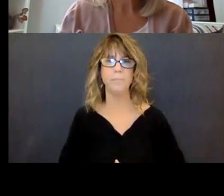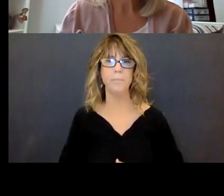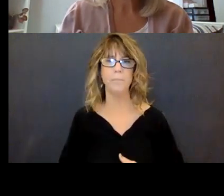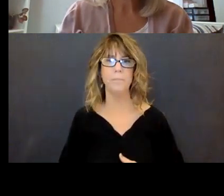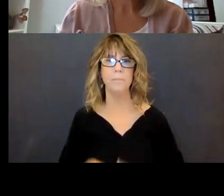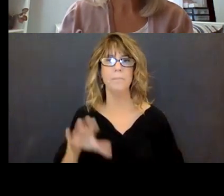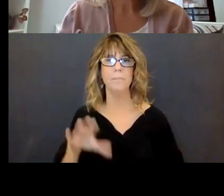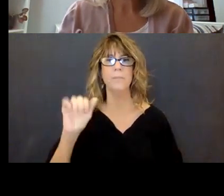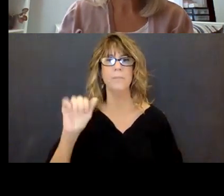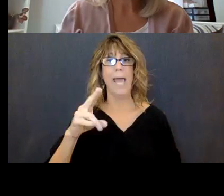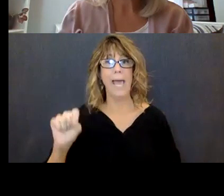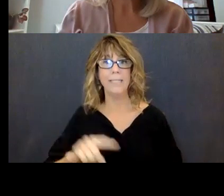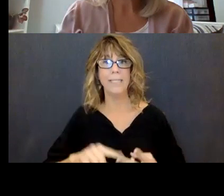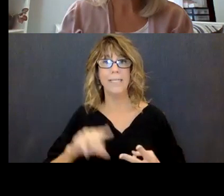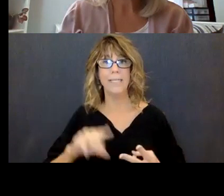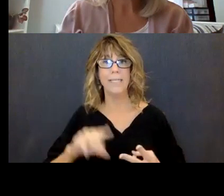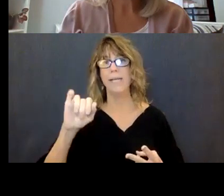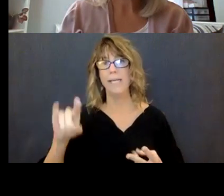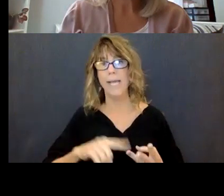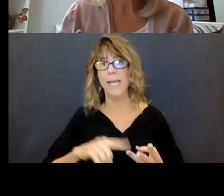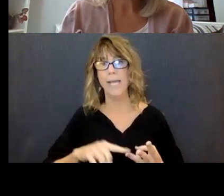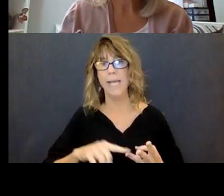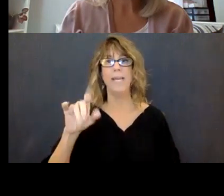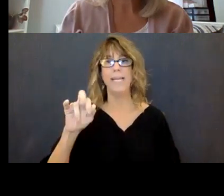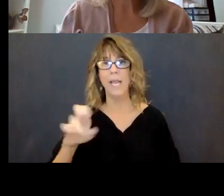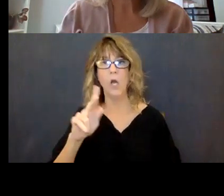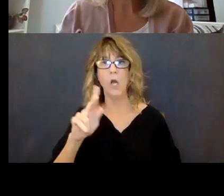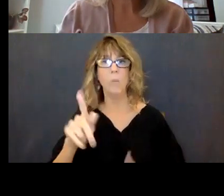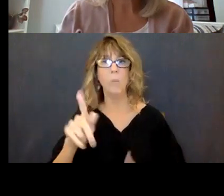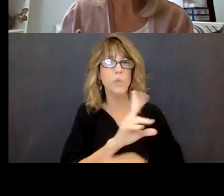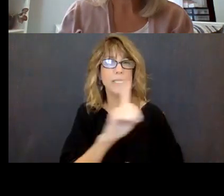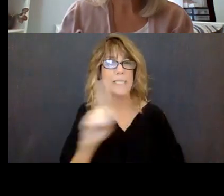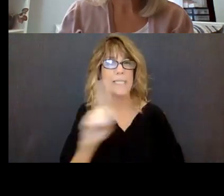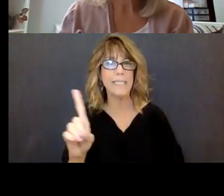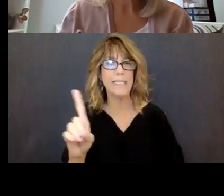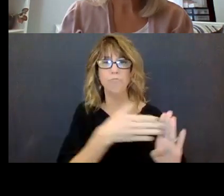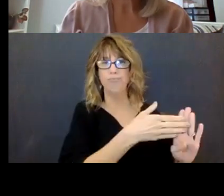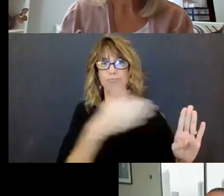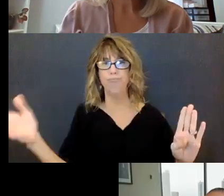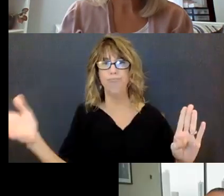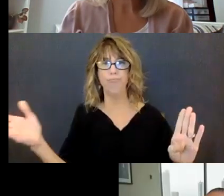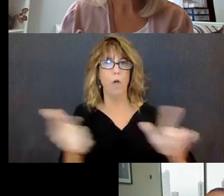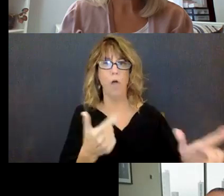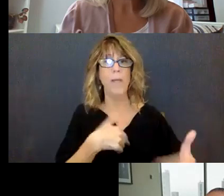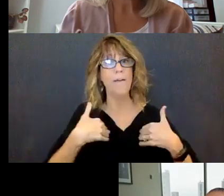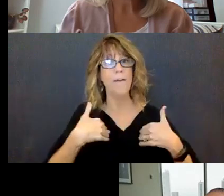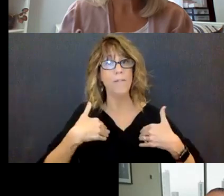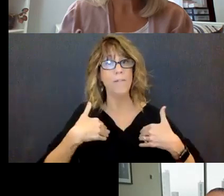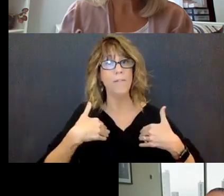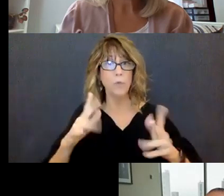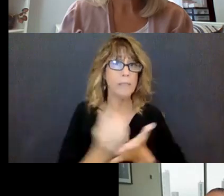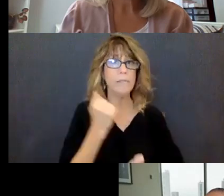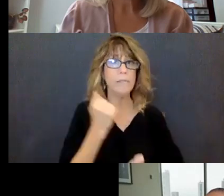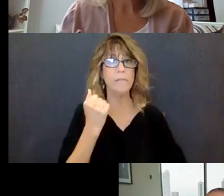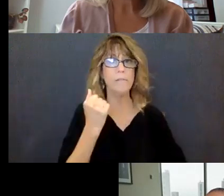access, Medicaid, Medicare, those who use DDD. We run the gamut with all that. So we have an opportunity to interact with everybody